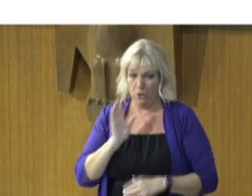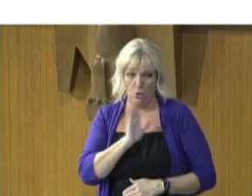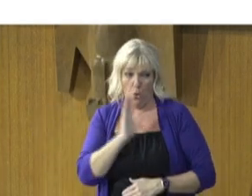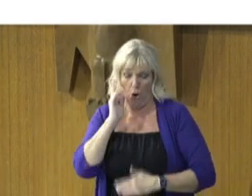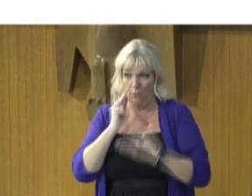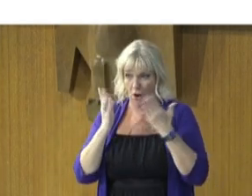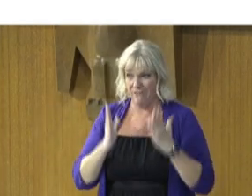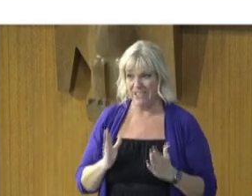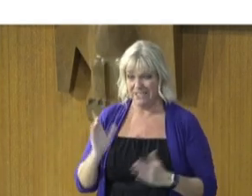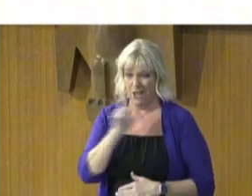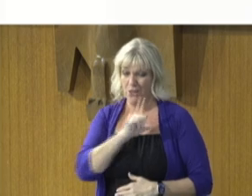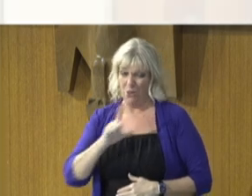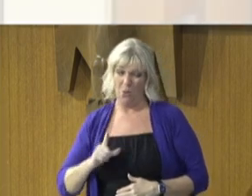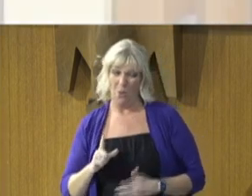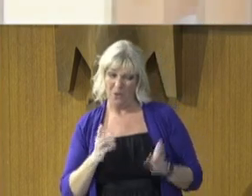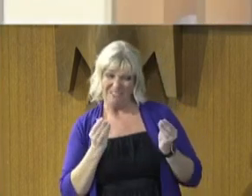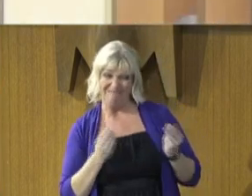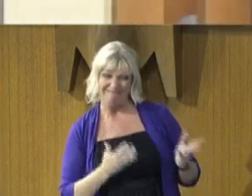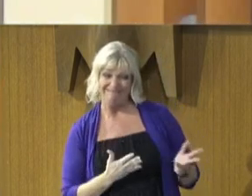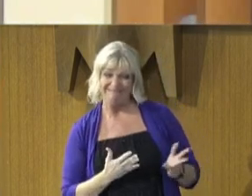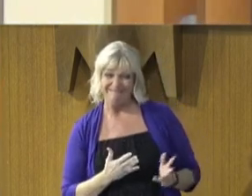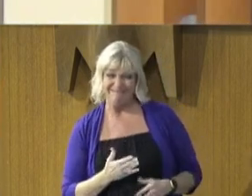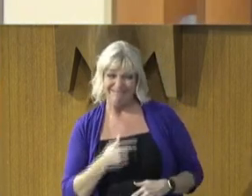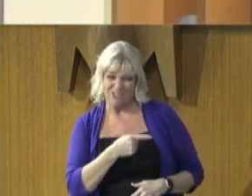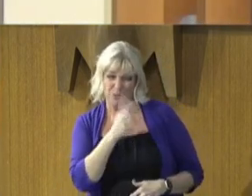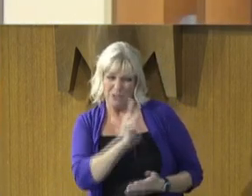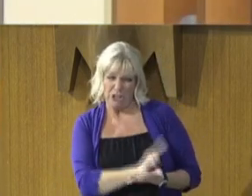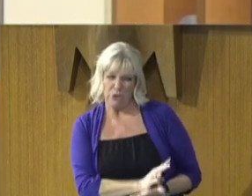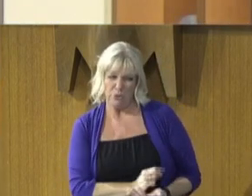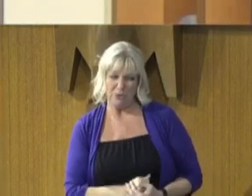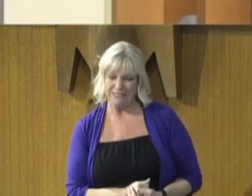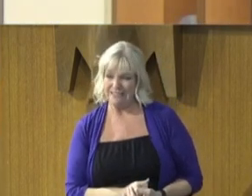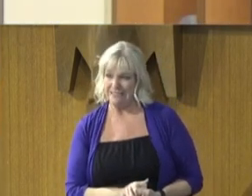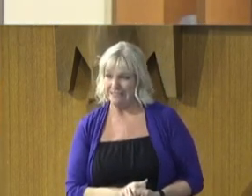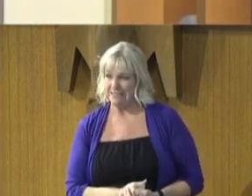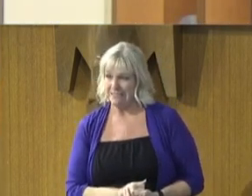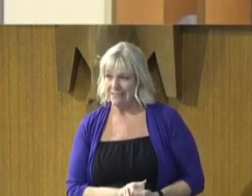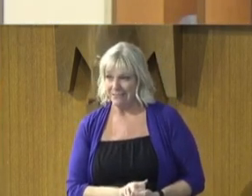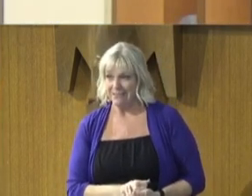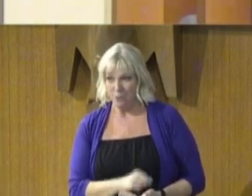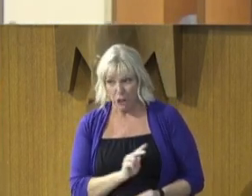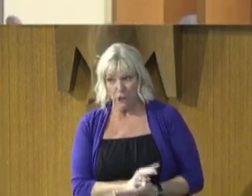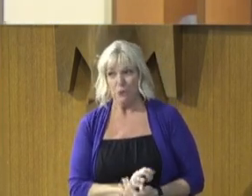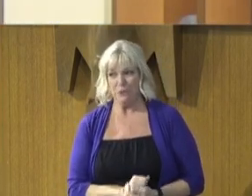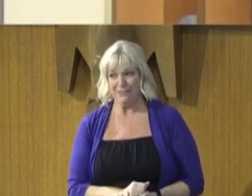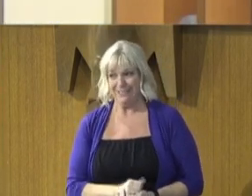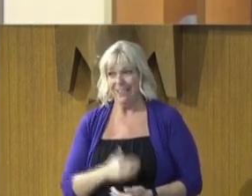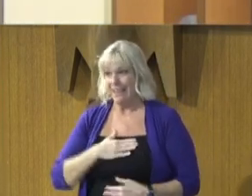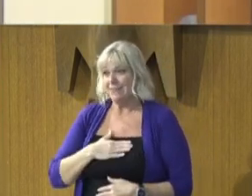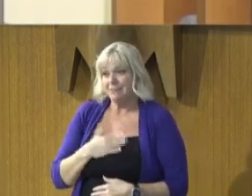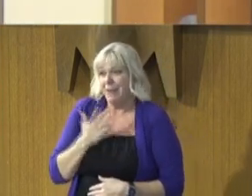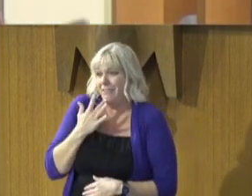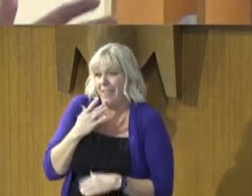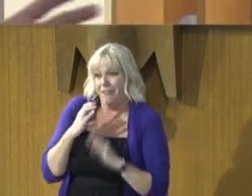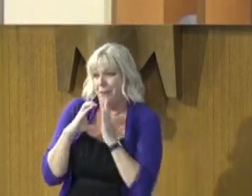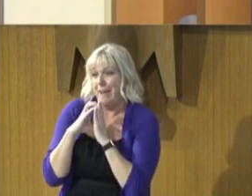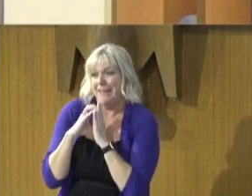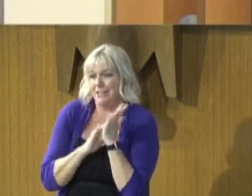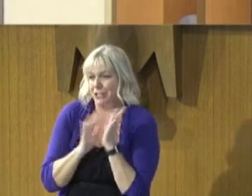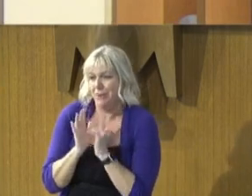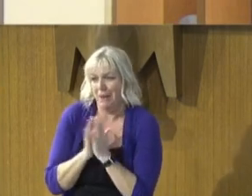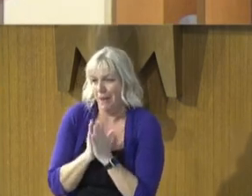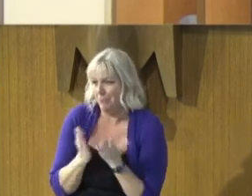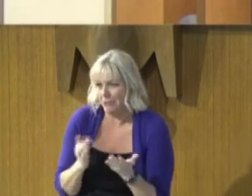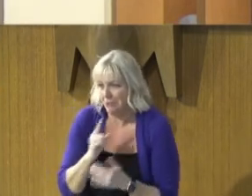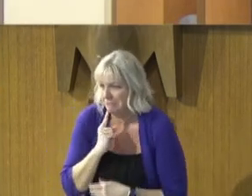decreed disaster for you." Oh, man. This is one of my favorite passages in the Bible. I'm not